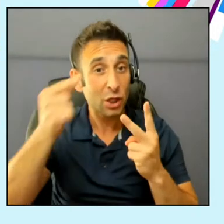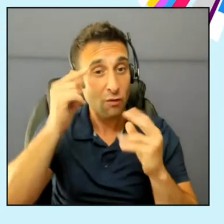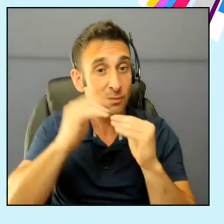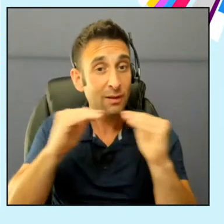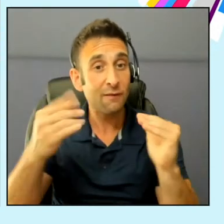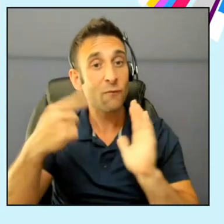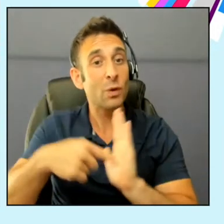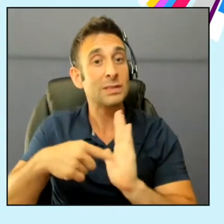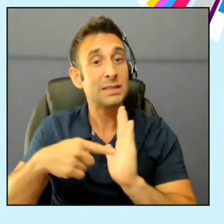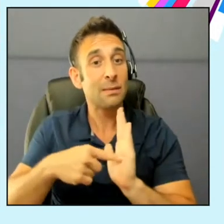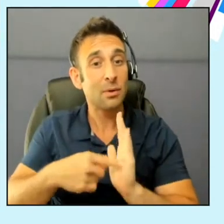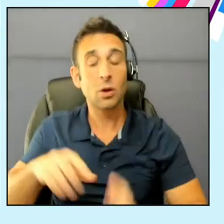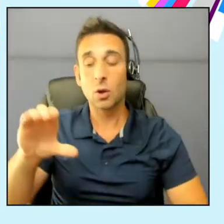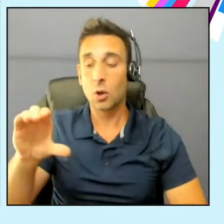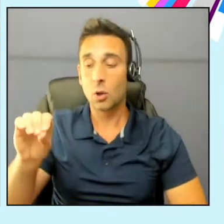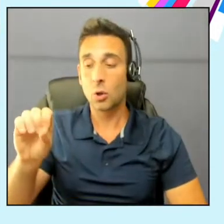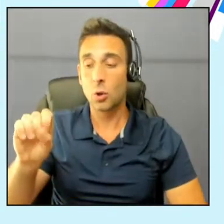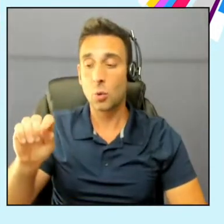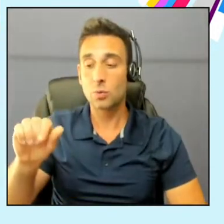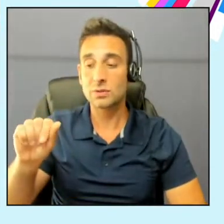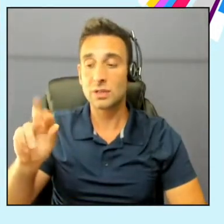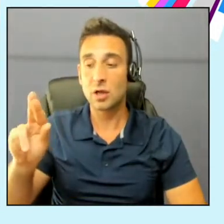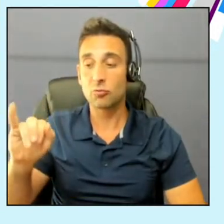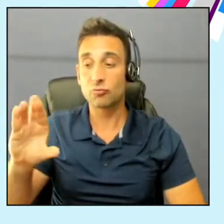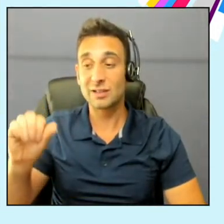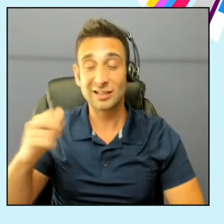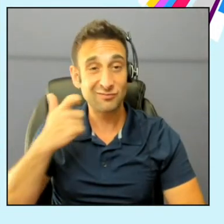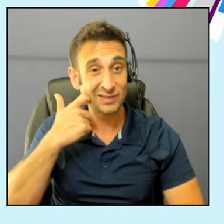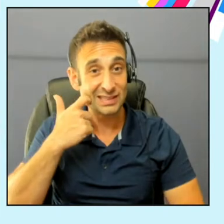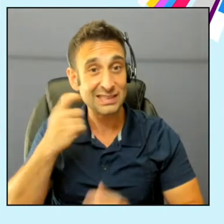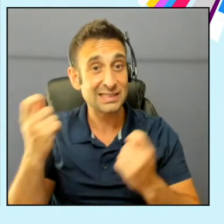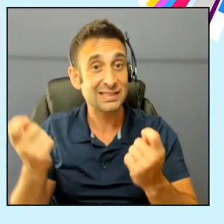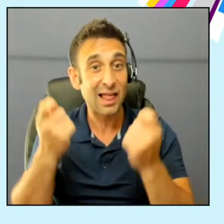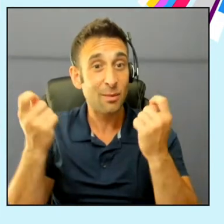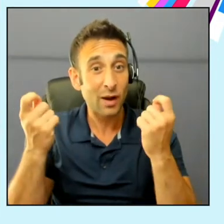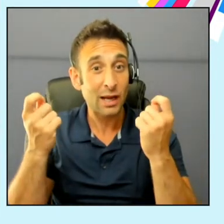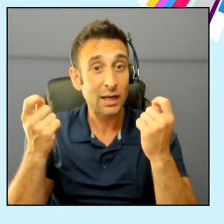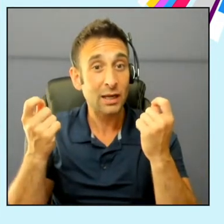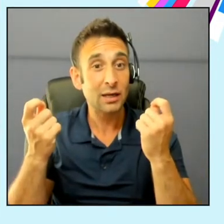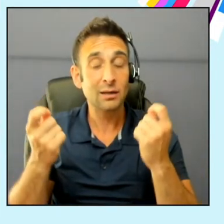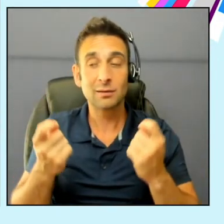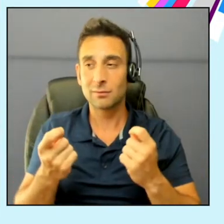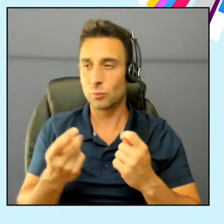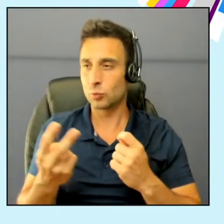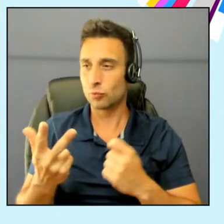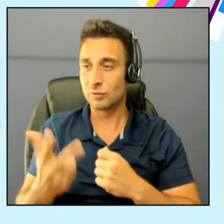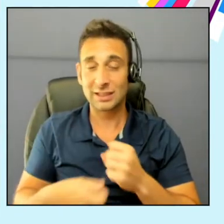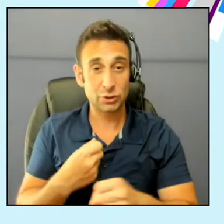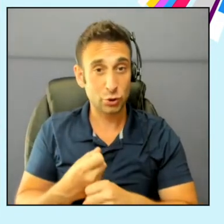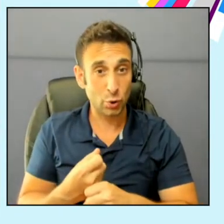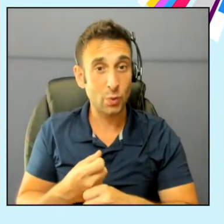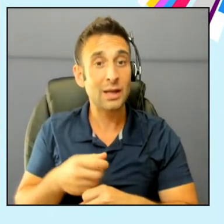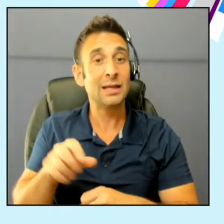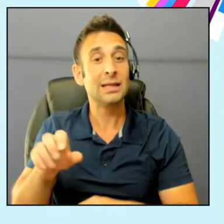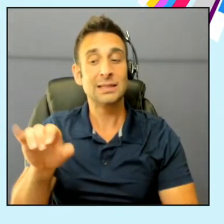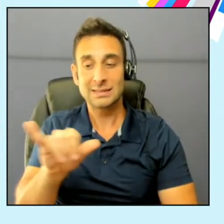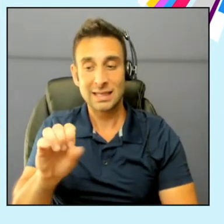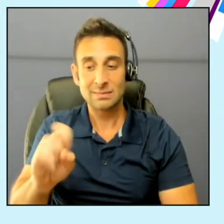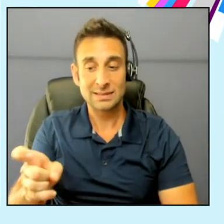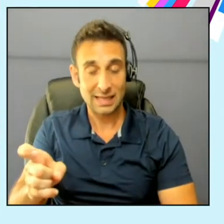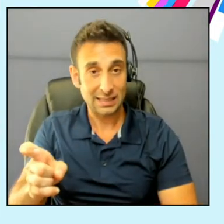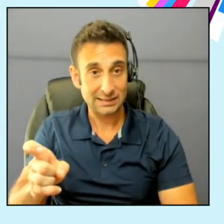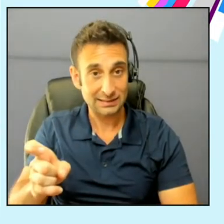Costa Rica recently, we were able to celebrate a couple of years ago, the same-sex marriage. Chile this